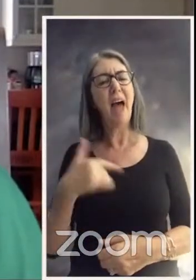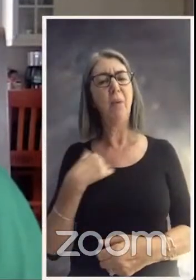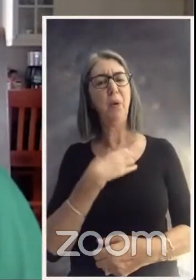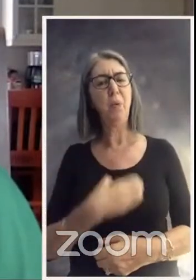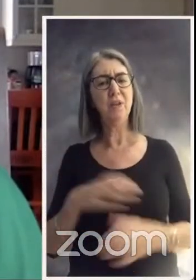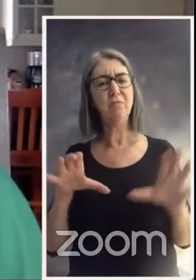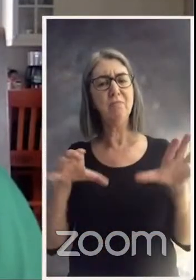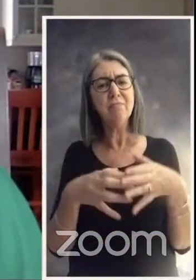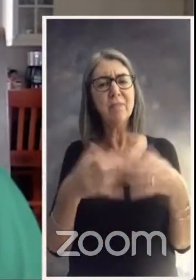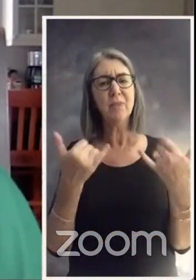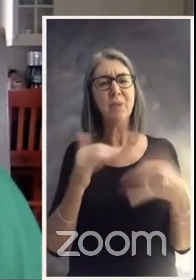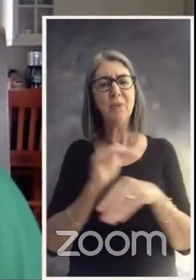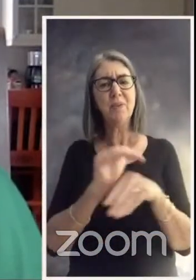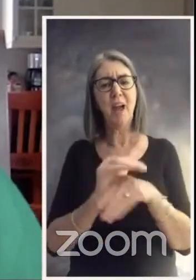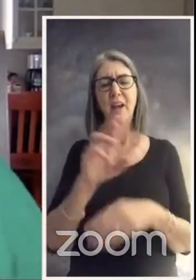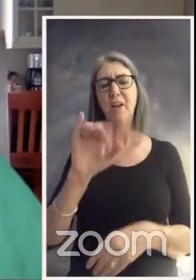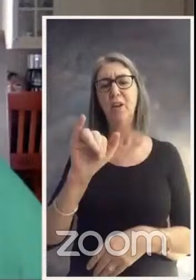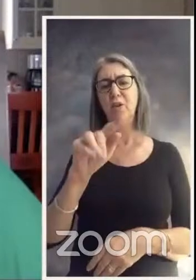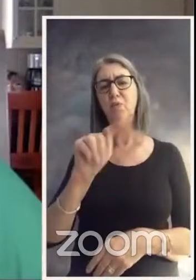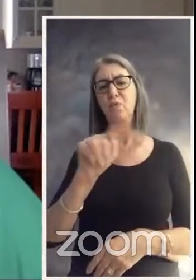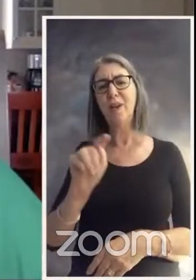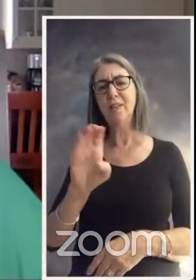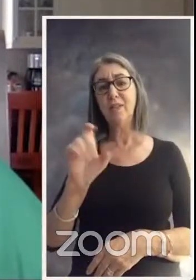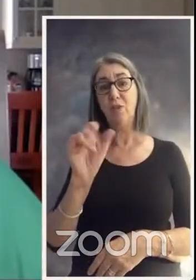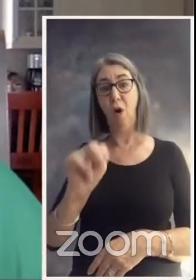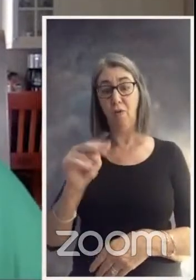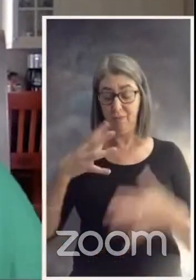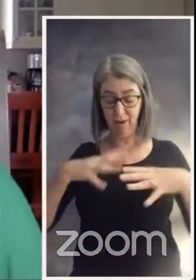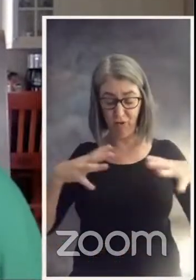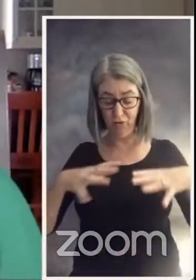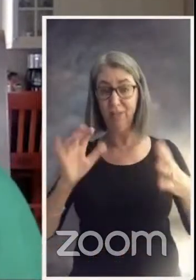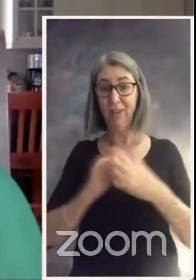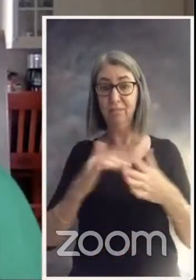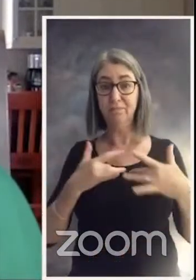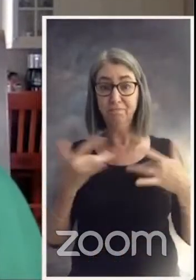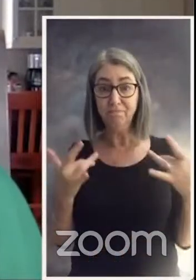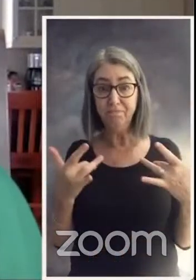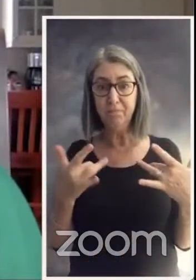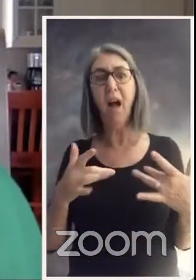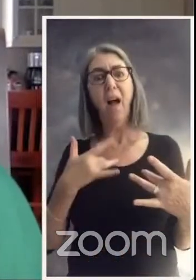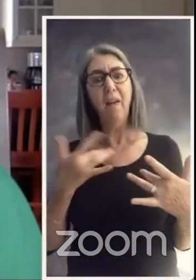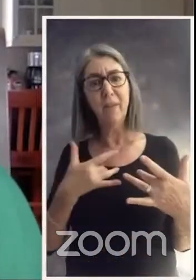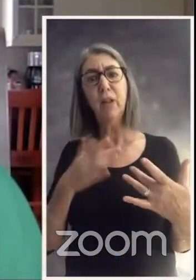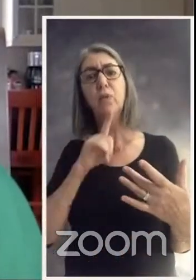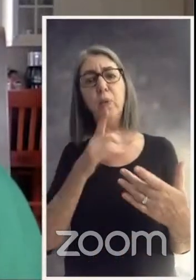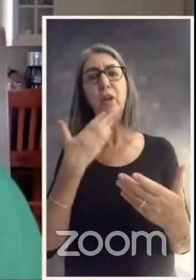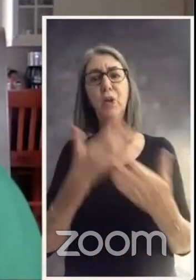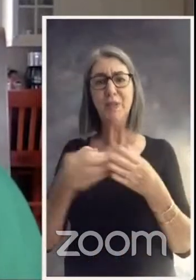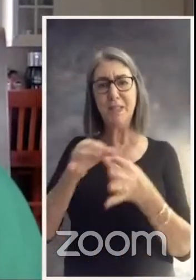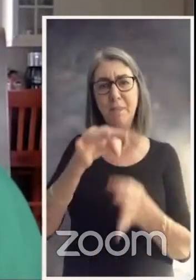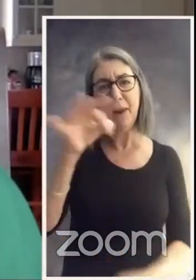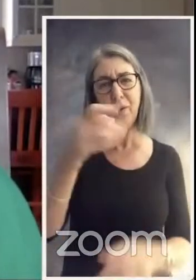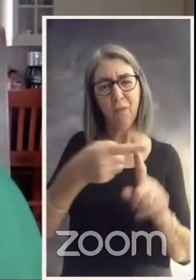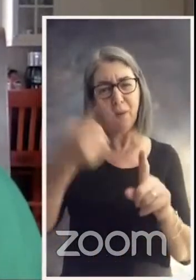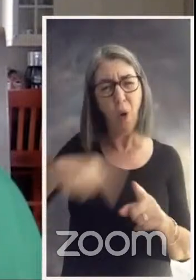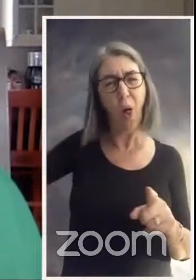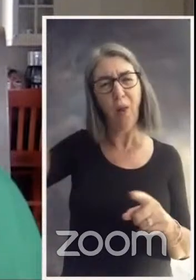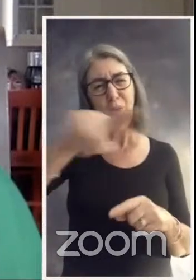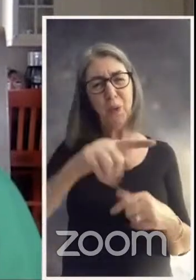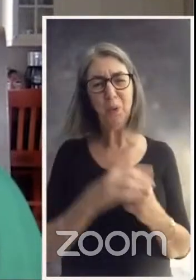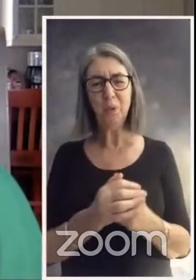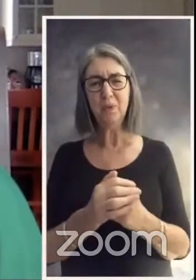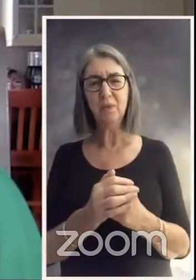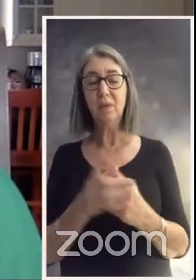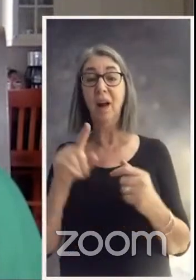we were together at the Ritz-Carlton tonight. I dressed for the occasion. And I'm feeling a really good spirit coming from all of